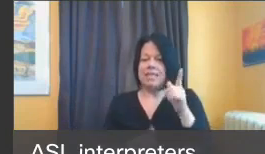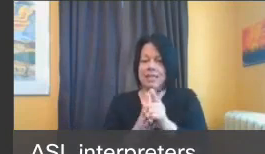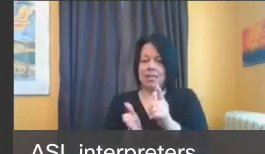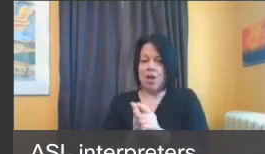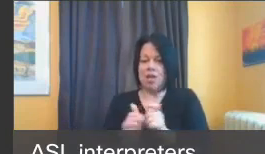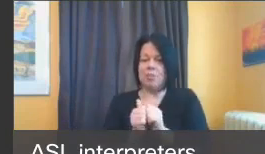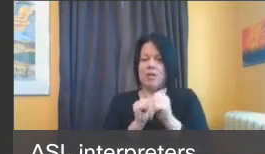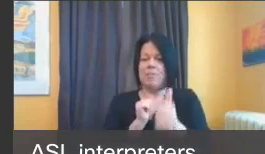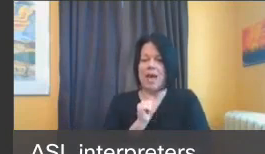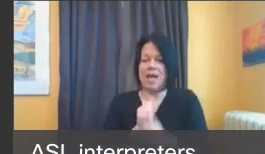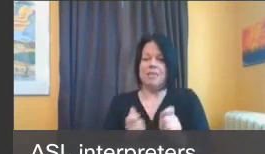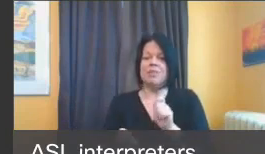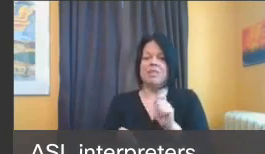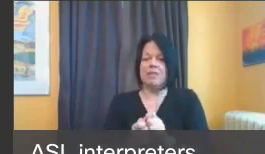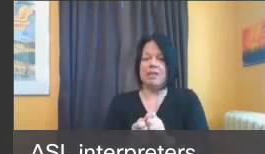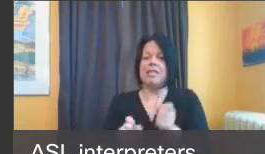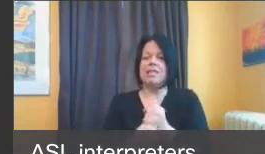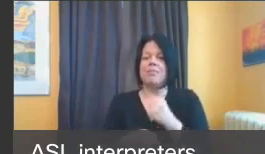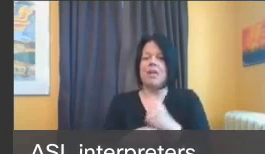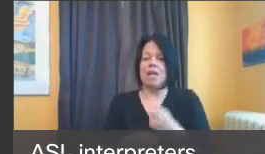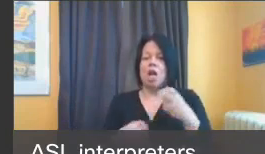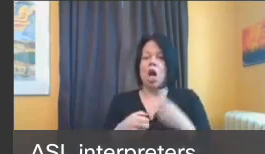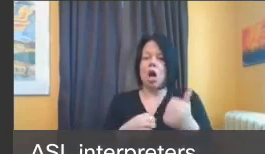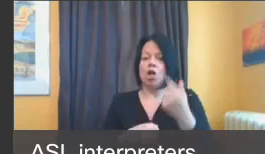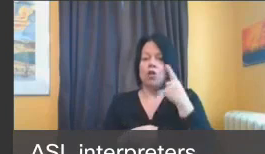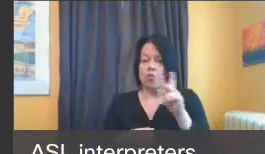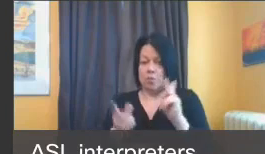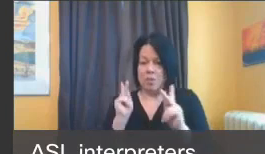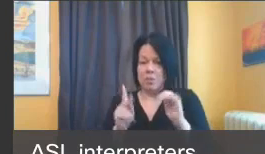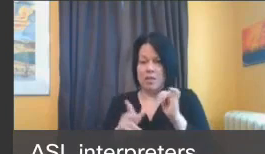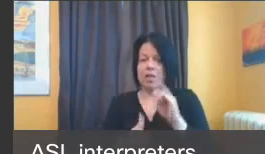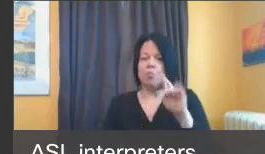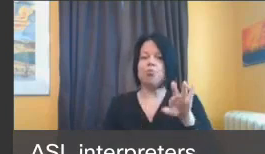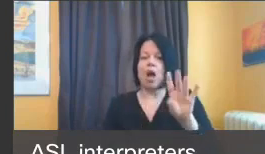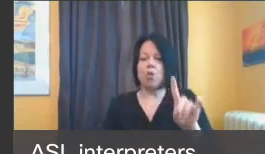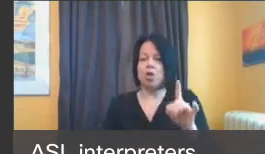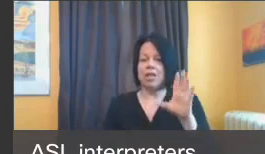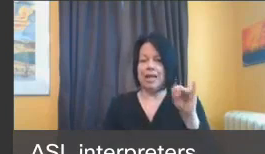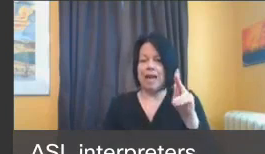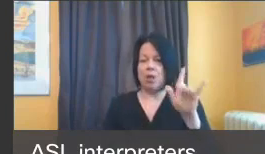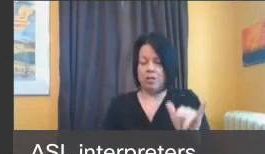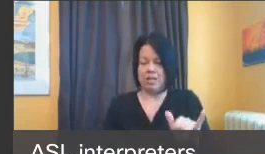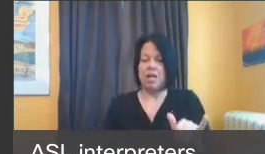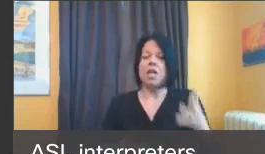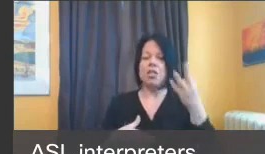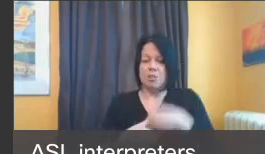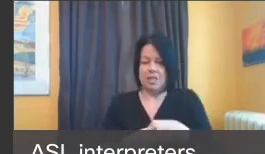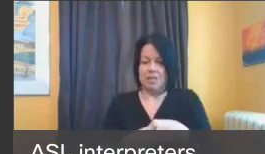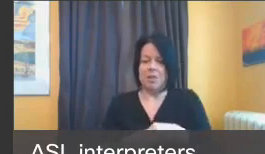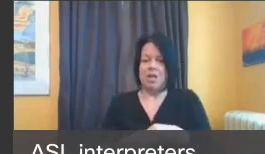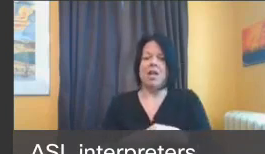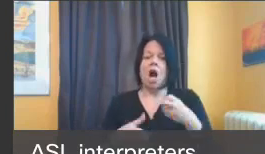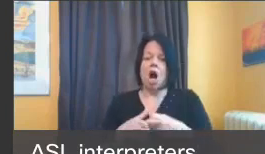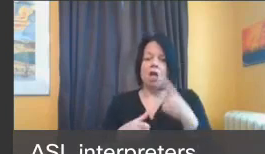passed specifically to make it harder for people in Broward County to participate, harder for people in Broward County